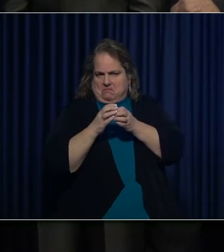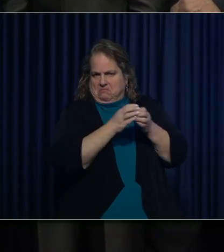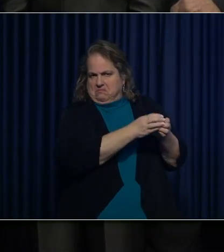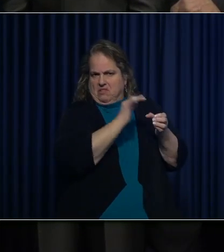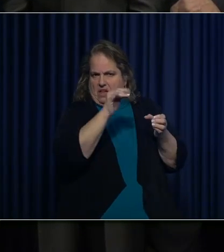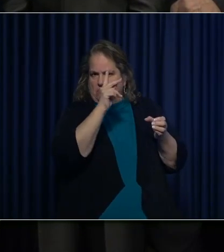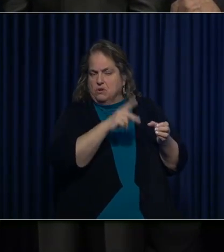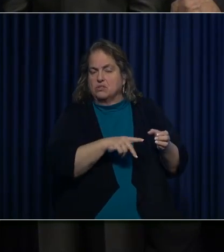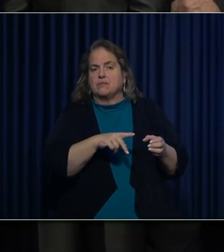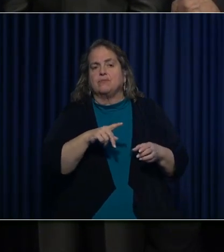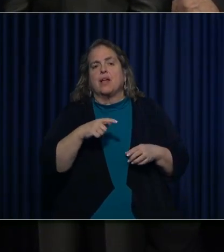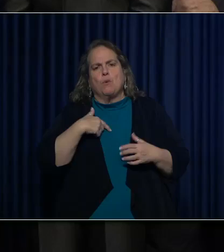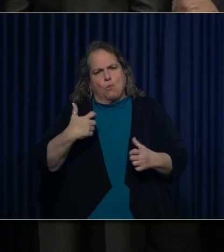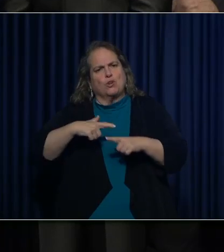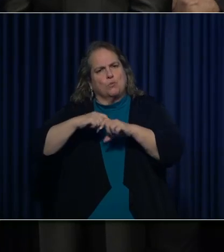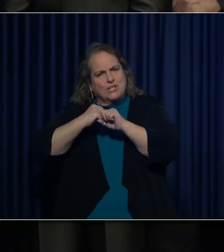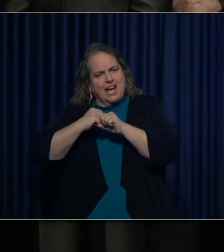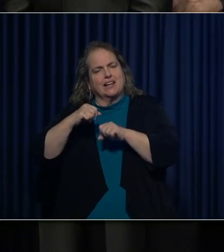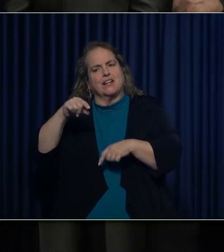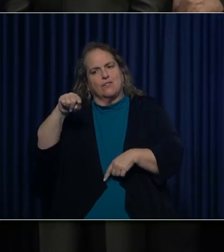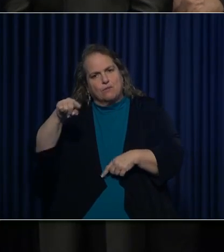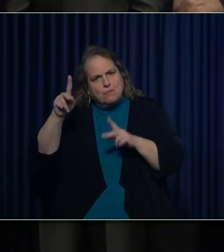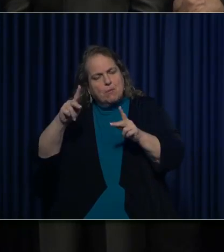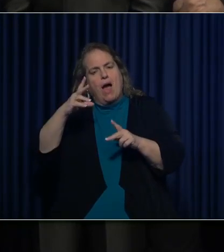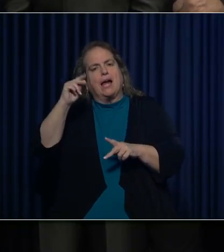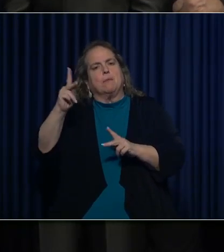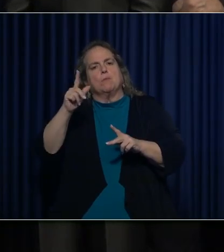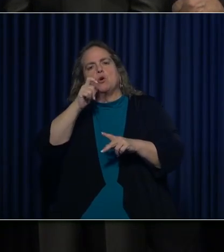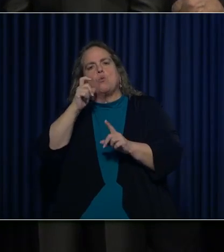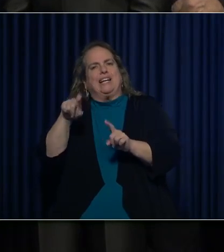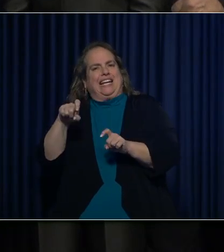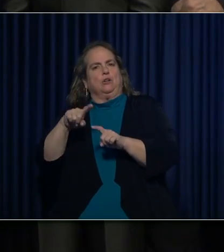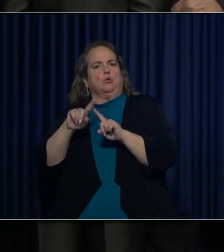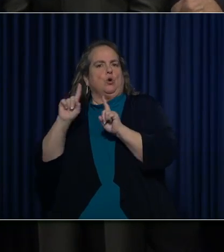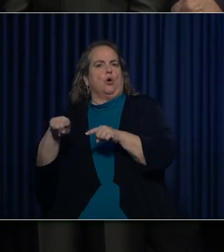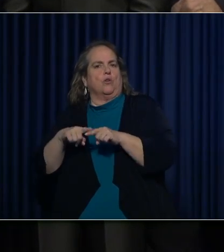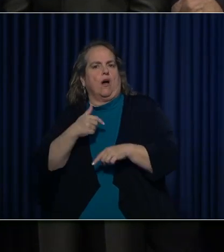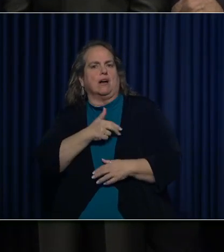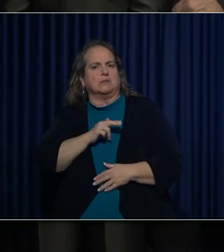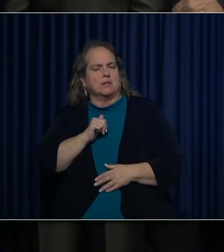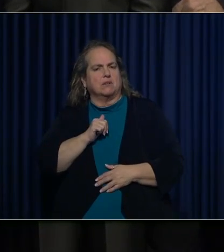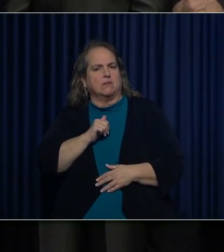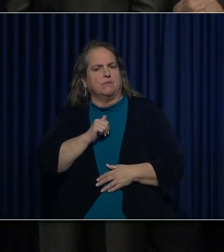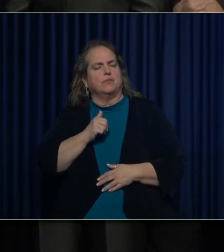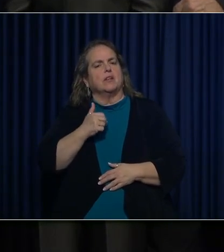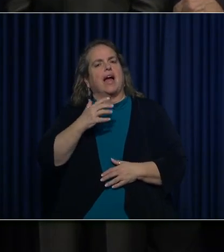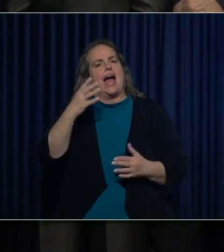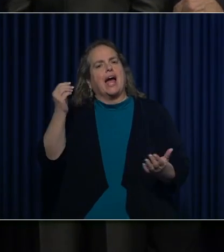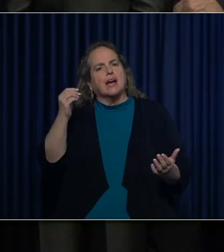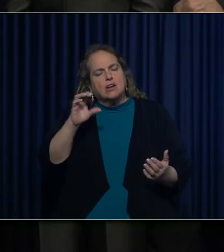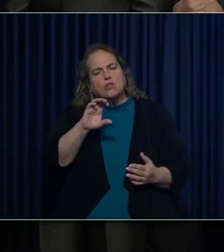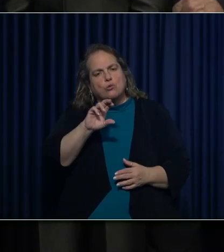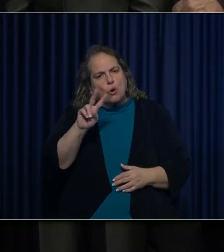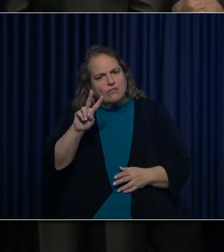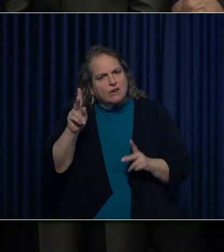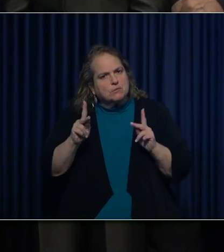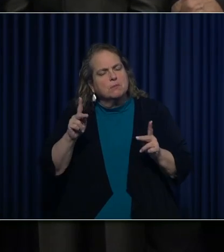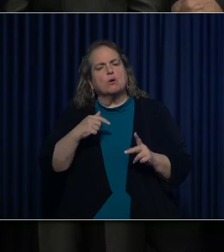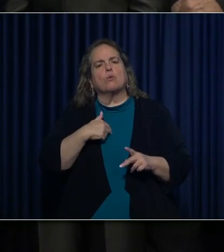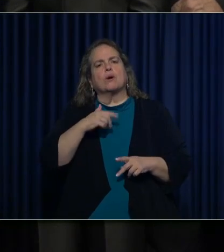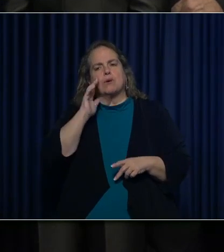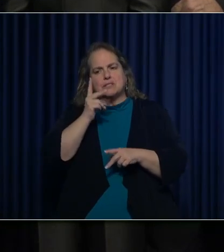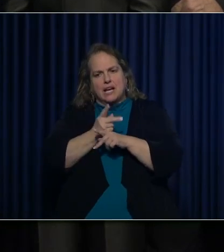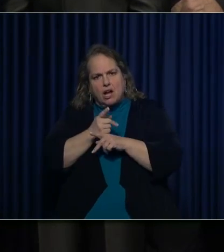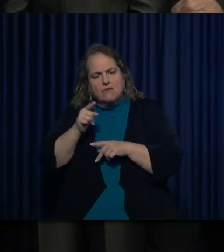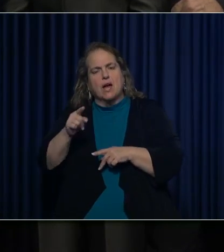in with the coronavirus. And we also want to be sure that we take care of our own employees